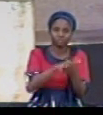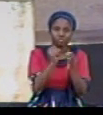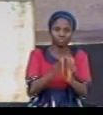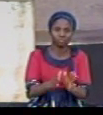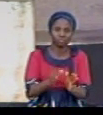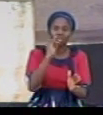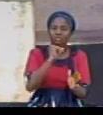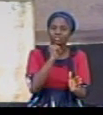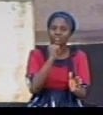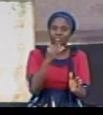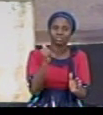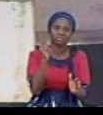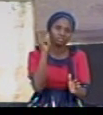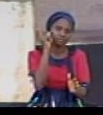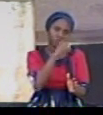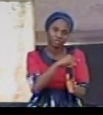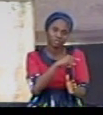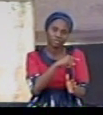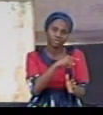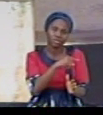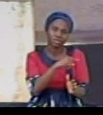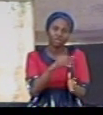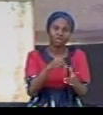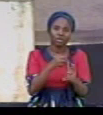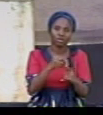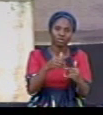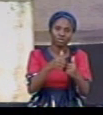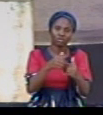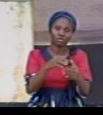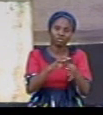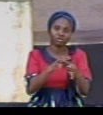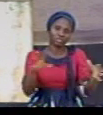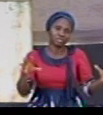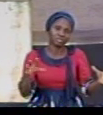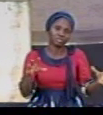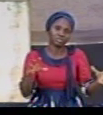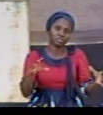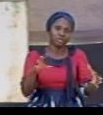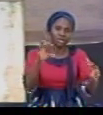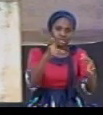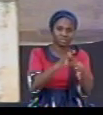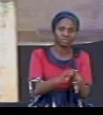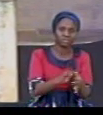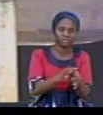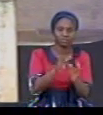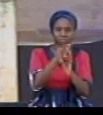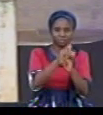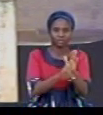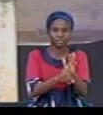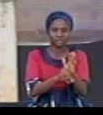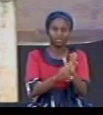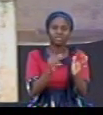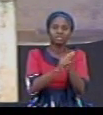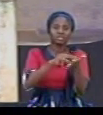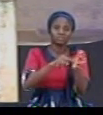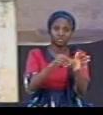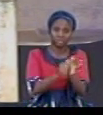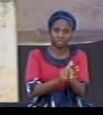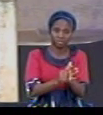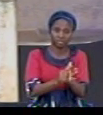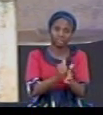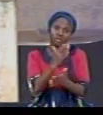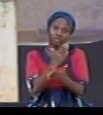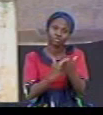superficial, detachable attachment. What does that mean? You see, there are people, they